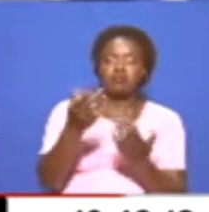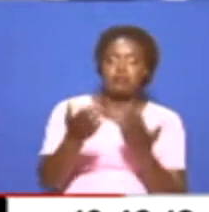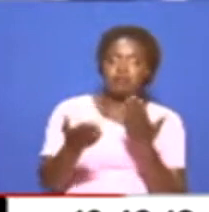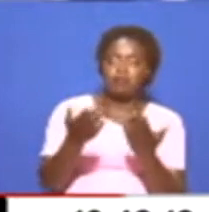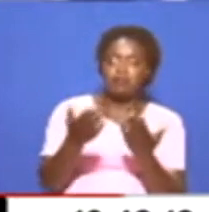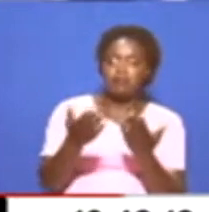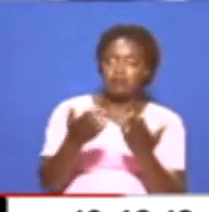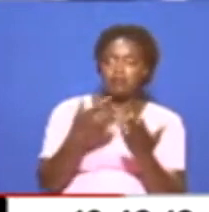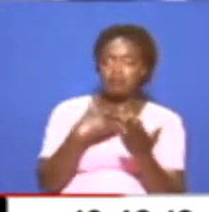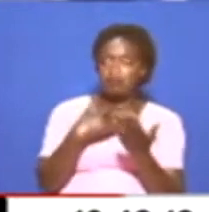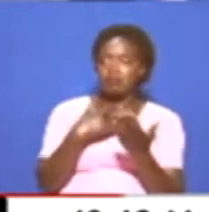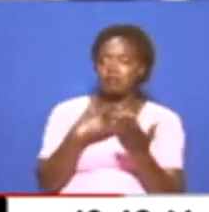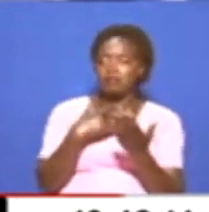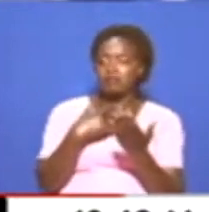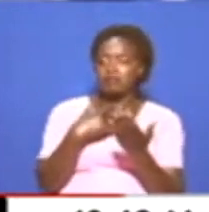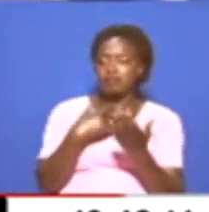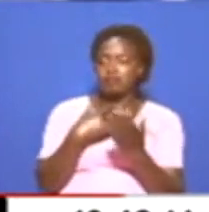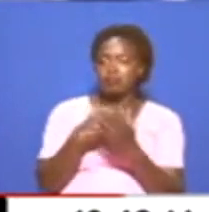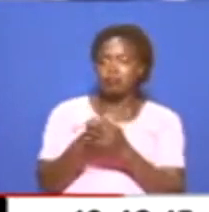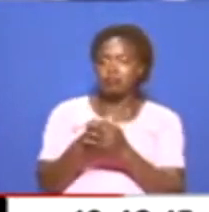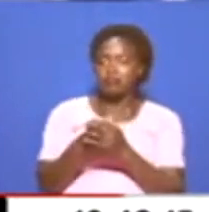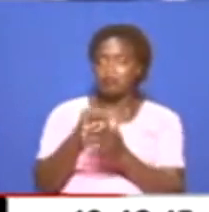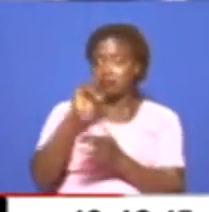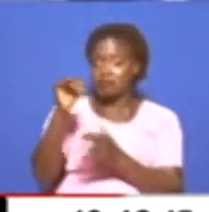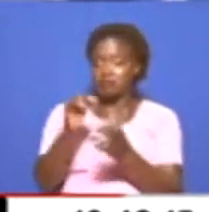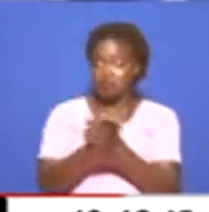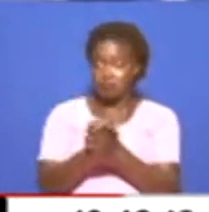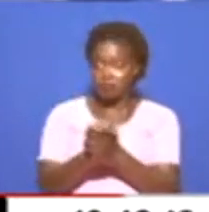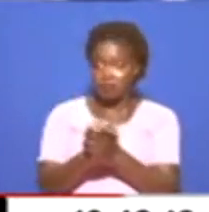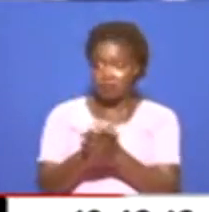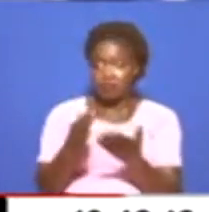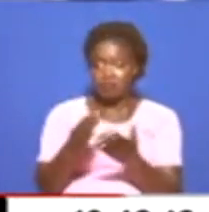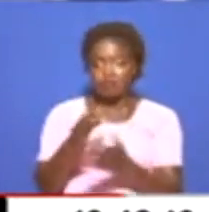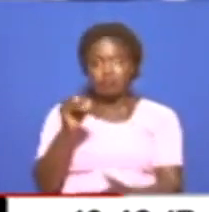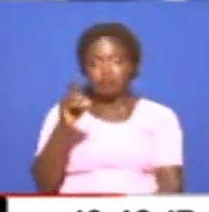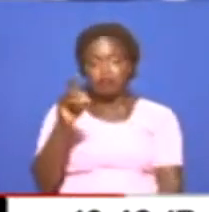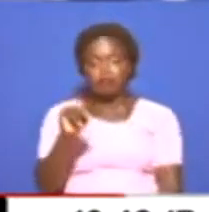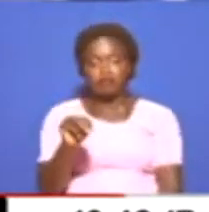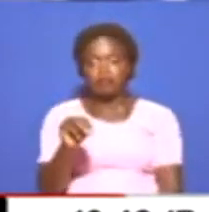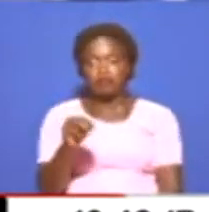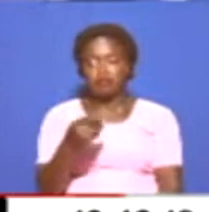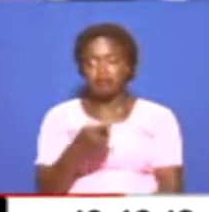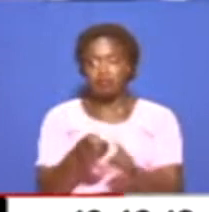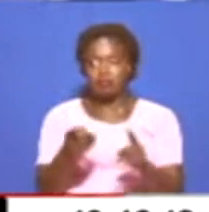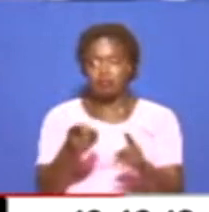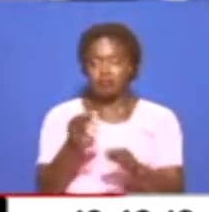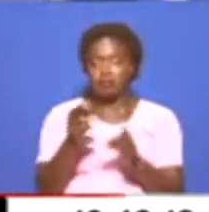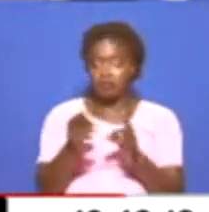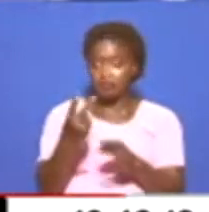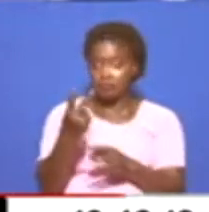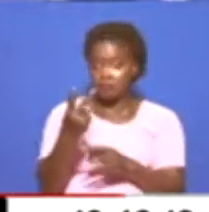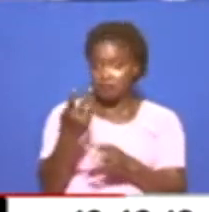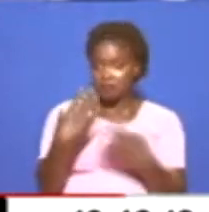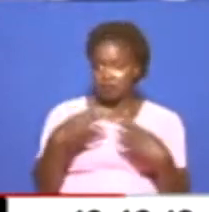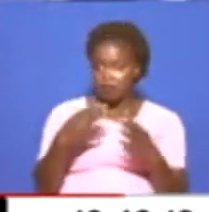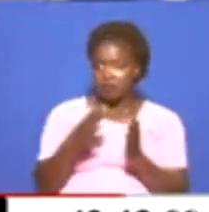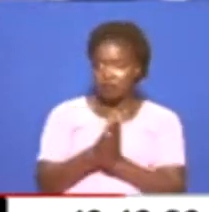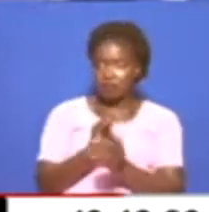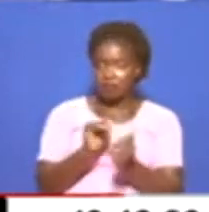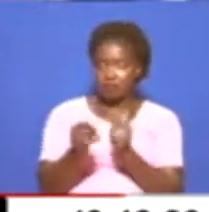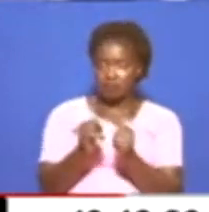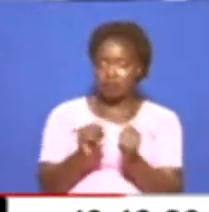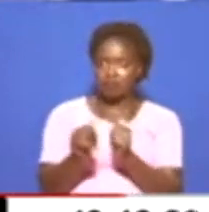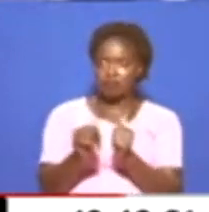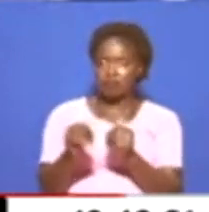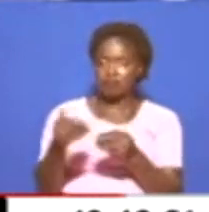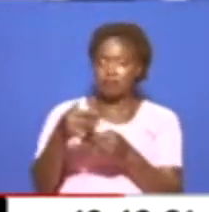be of Jubilee Party, for example, or ODM Party, but if two people contest on a certain